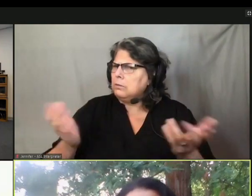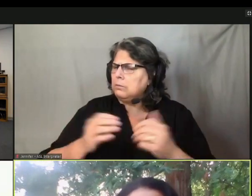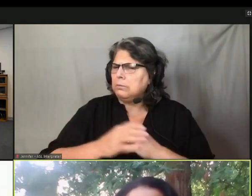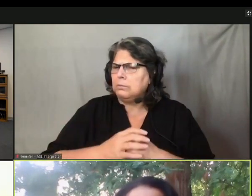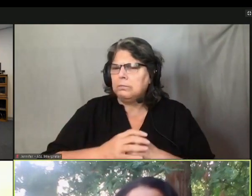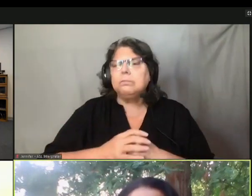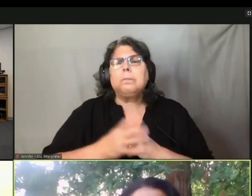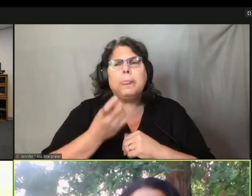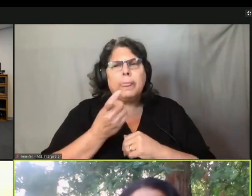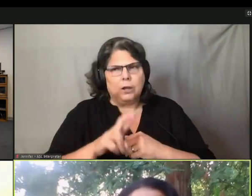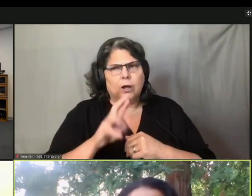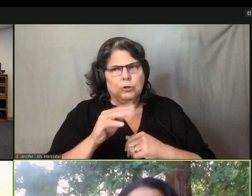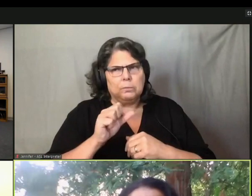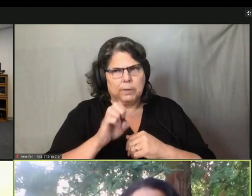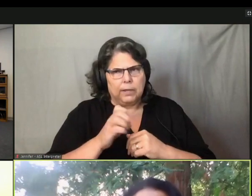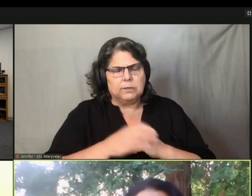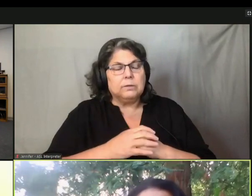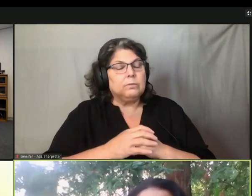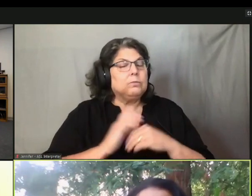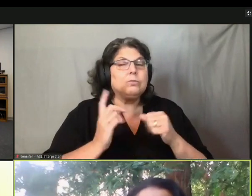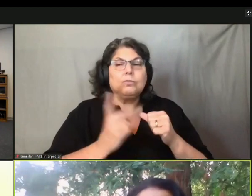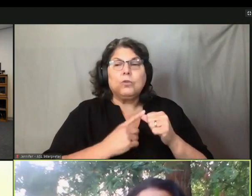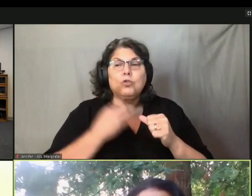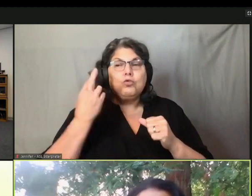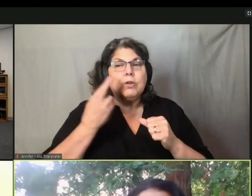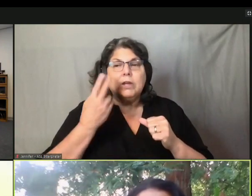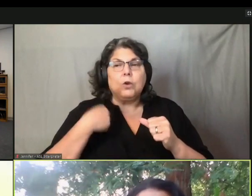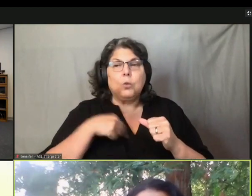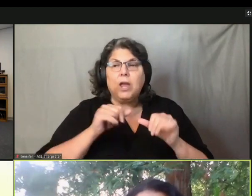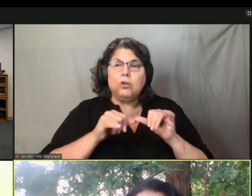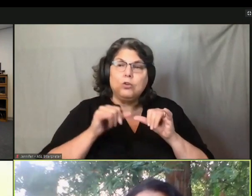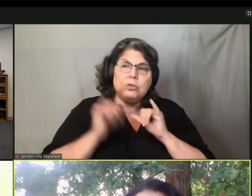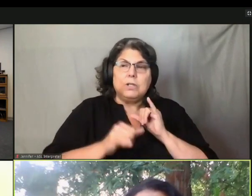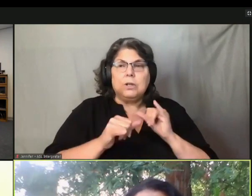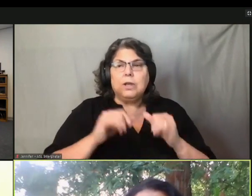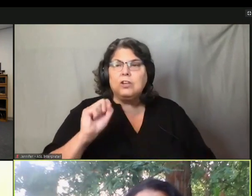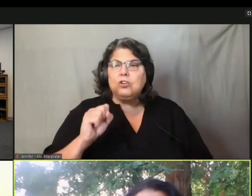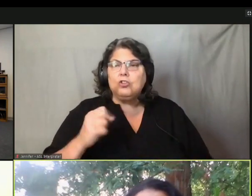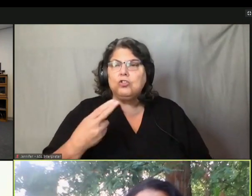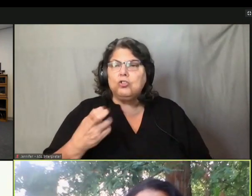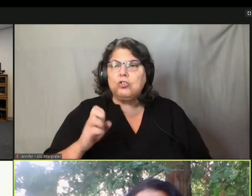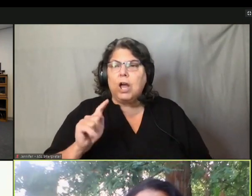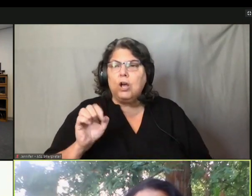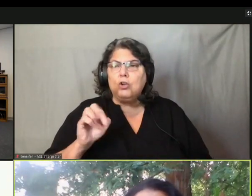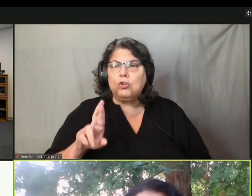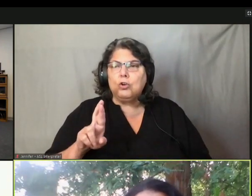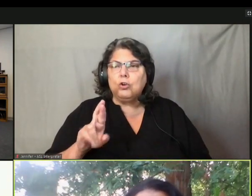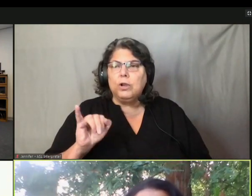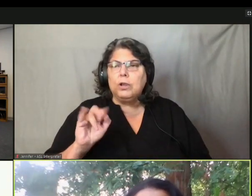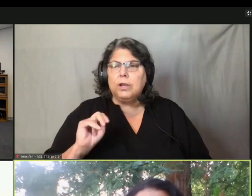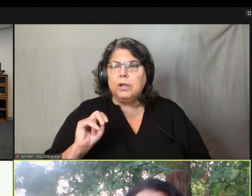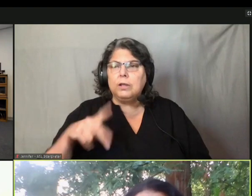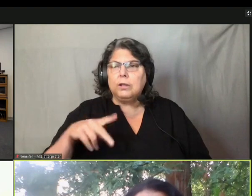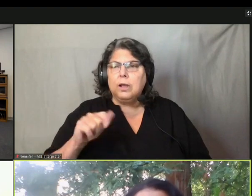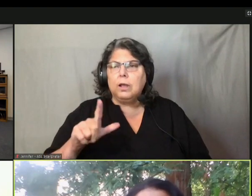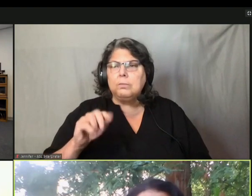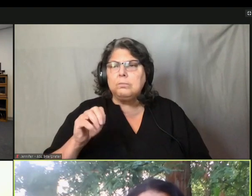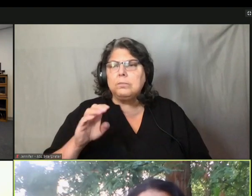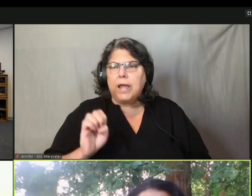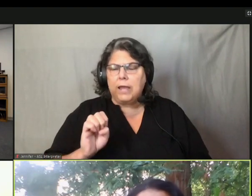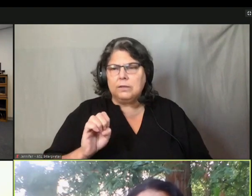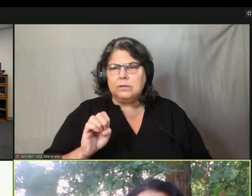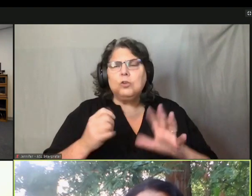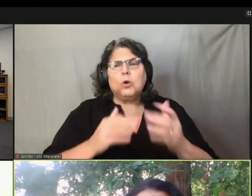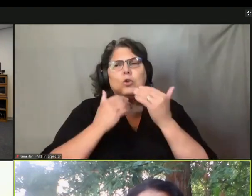Right. So the initial reason for the shelter-in-place order was to limit community